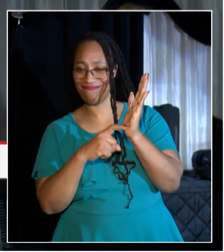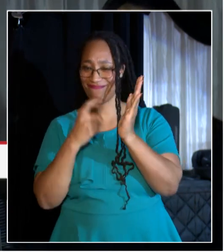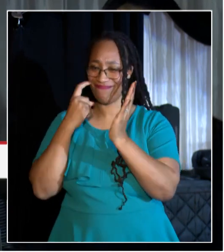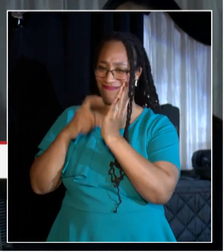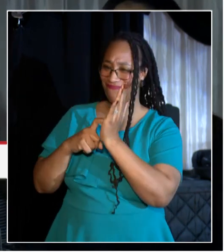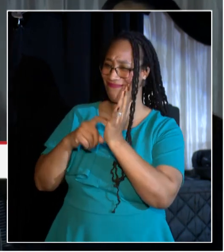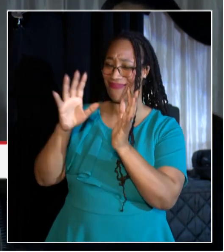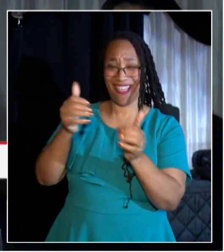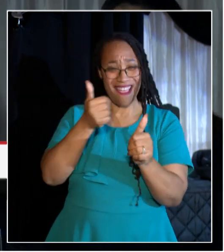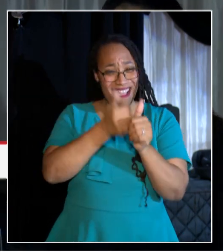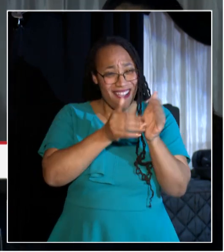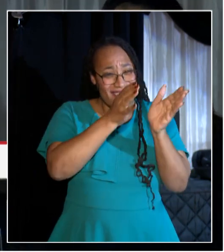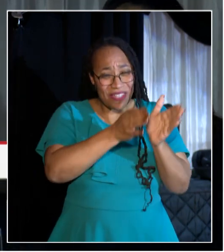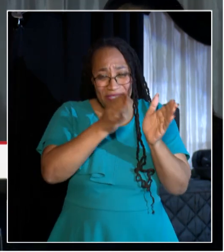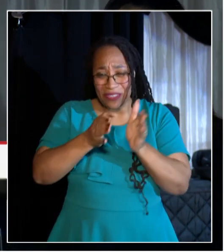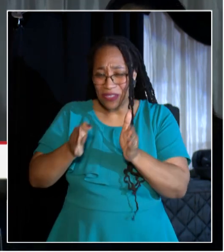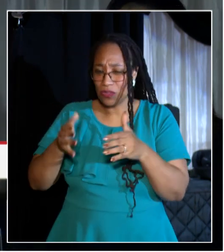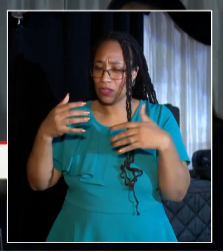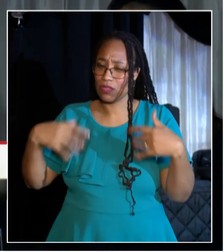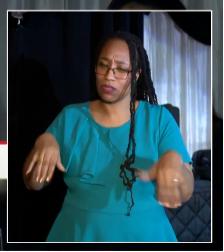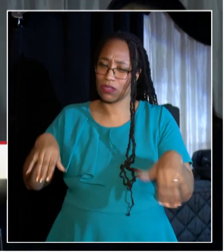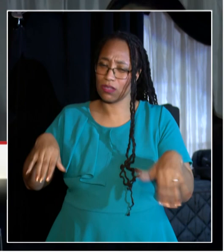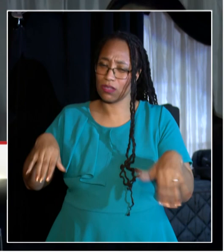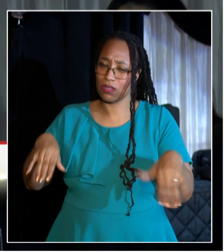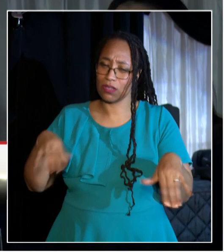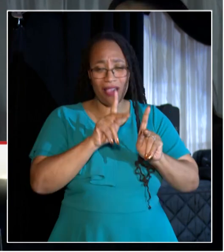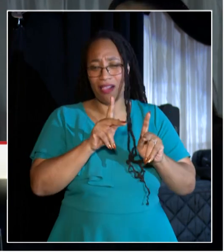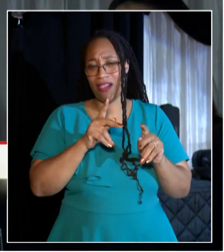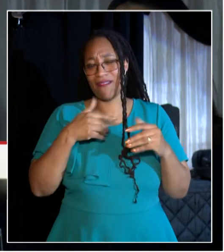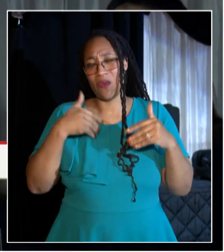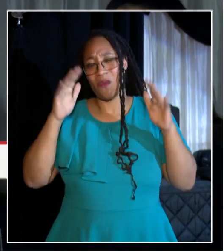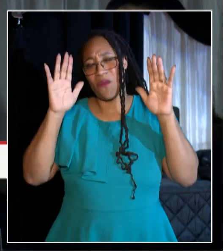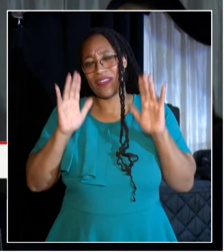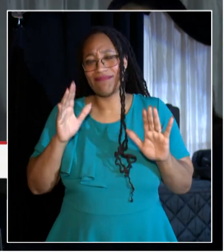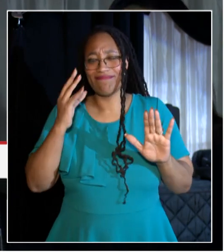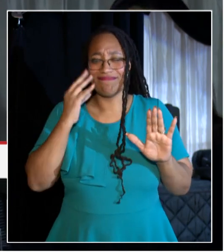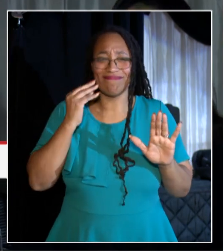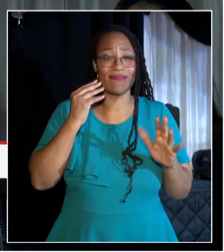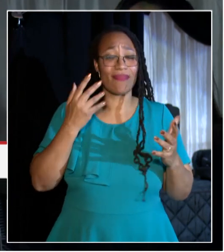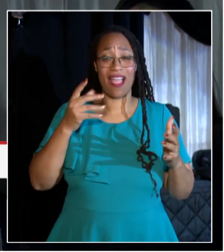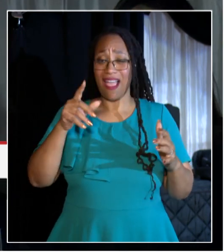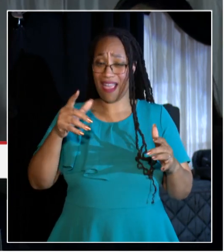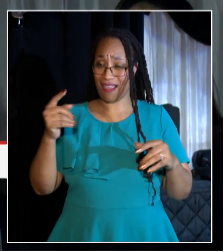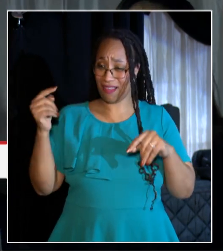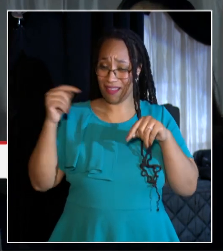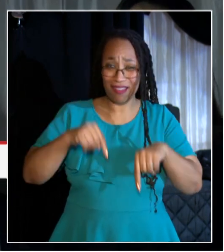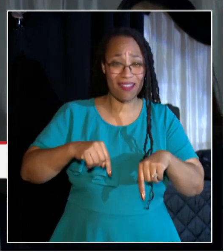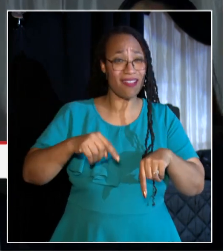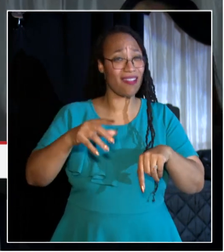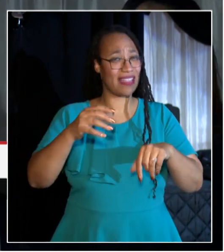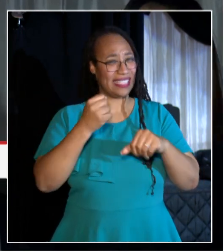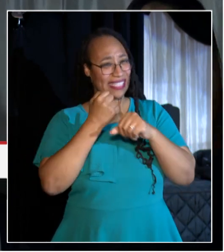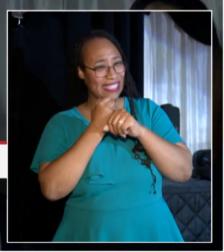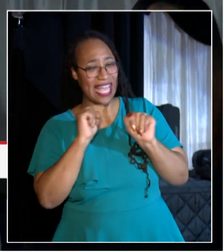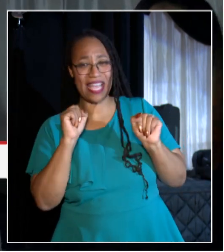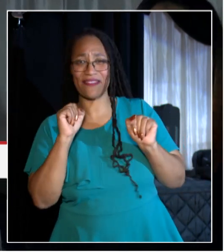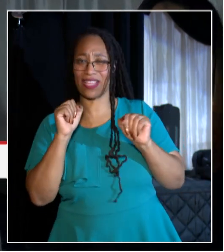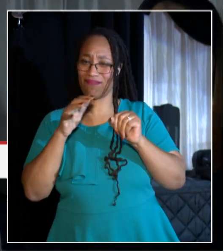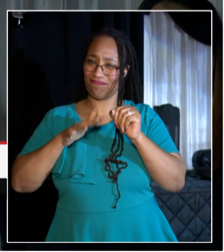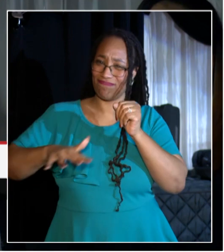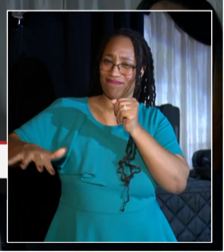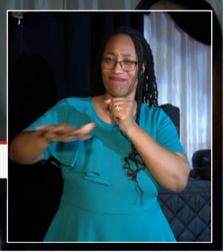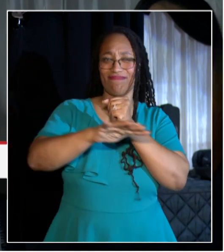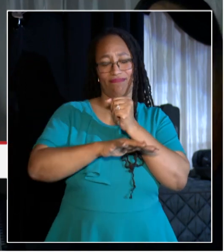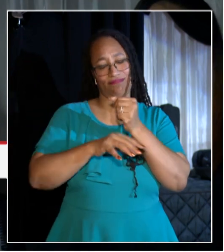to be safe when we lay down our head or go about our daily lives. We want to fill gaps that are